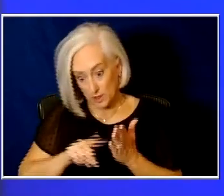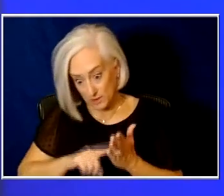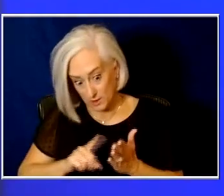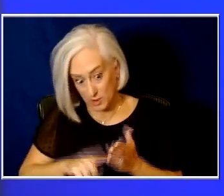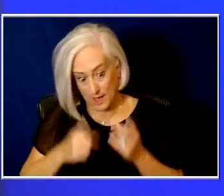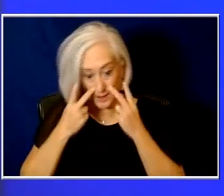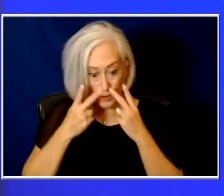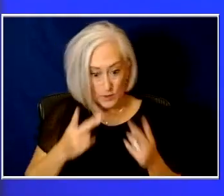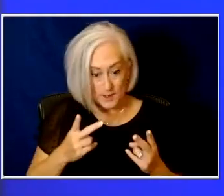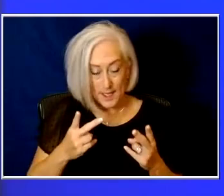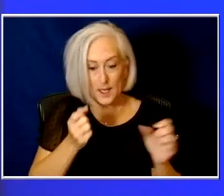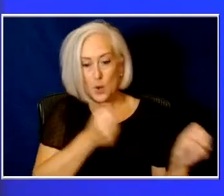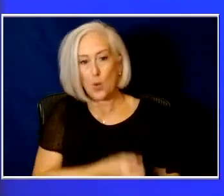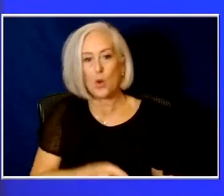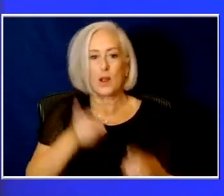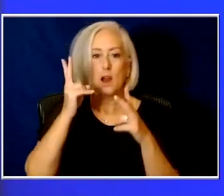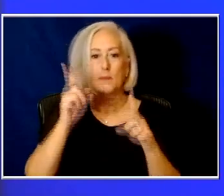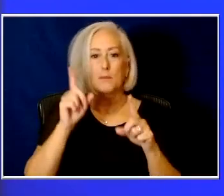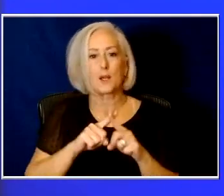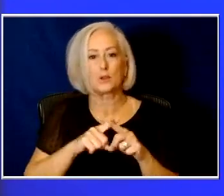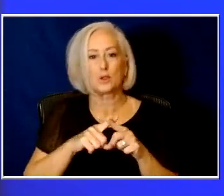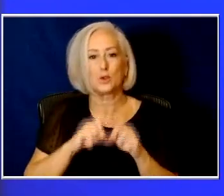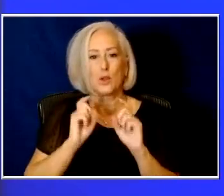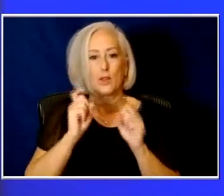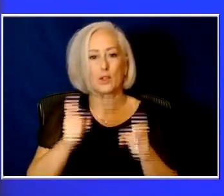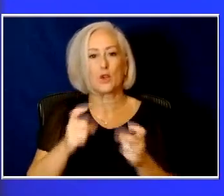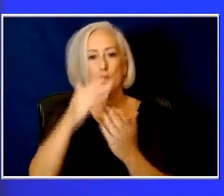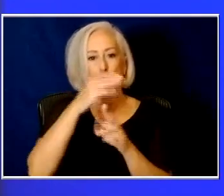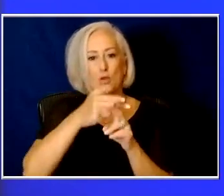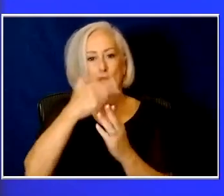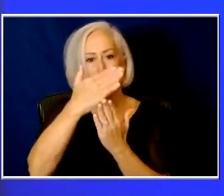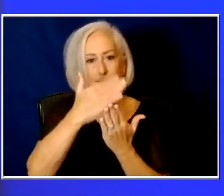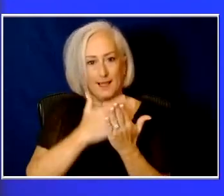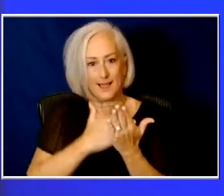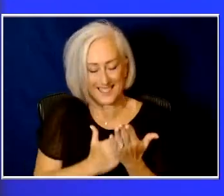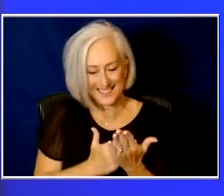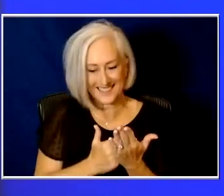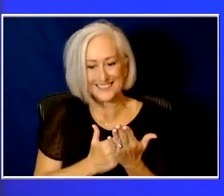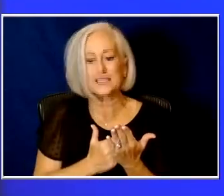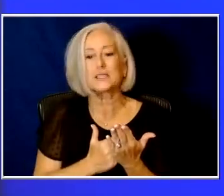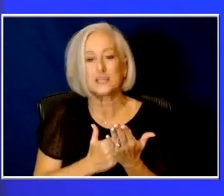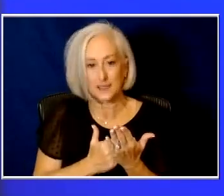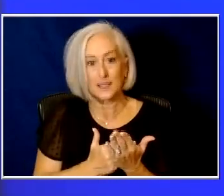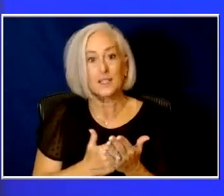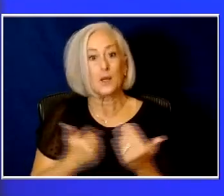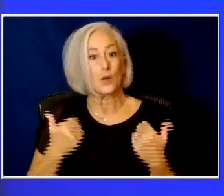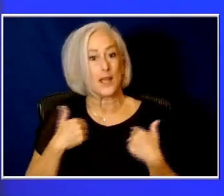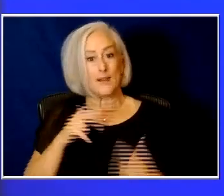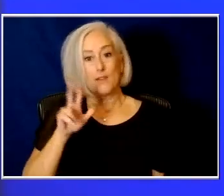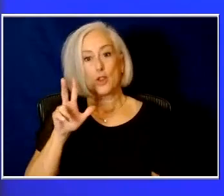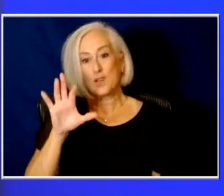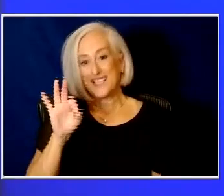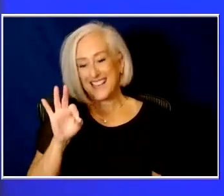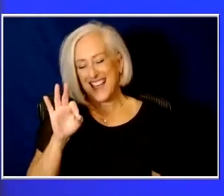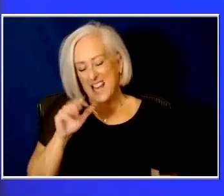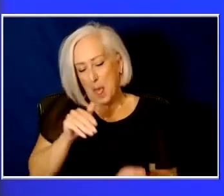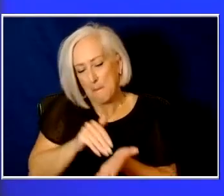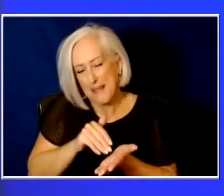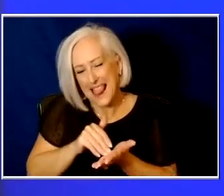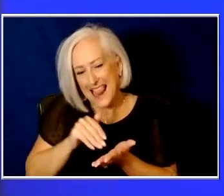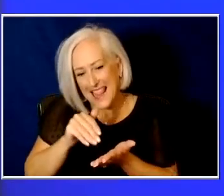the National Marrow Donor Program. As Dr. Abhyankar mentioned, there's 39 million volunteers on there now that help us look, and